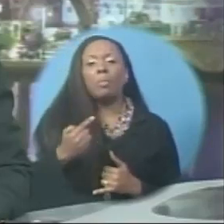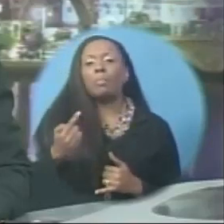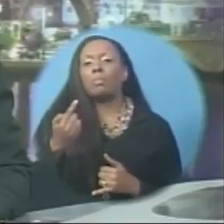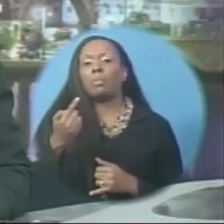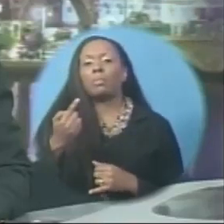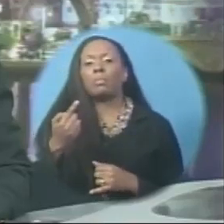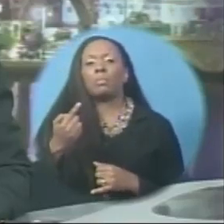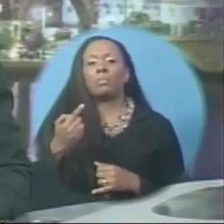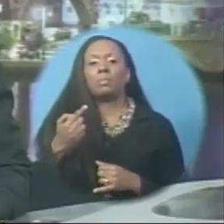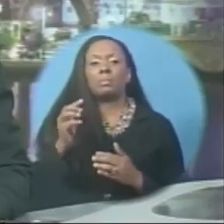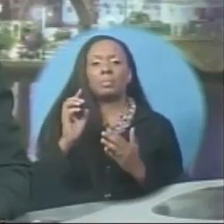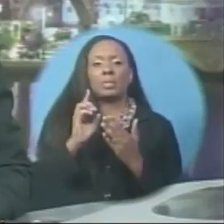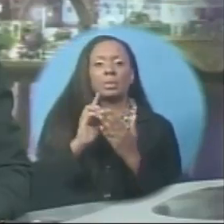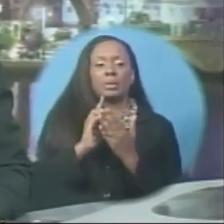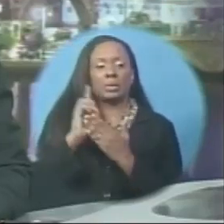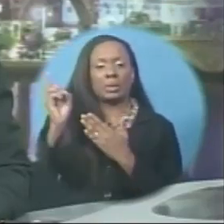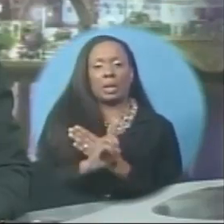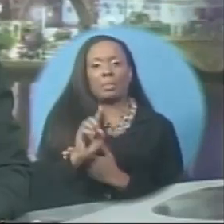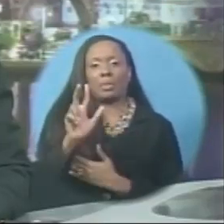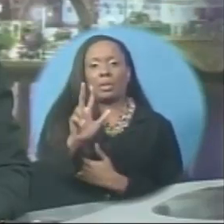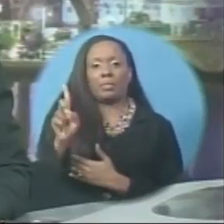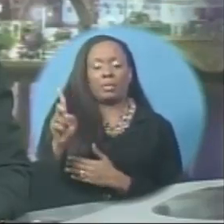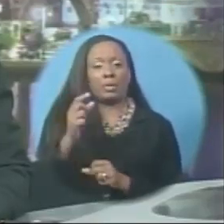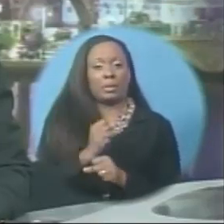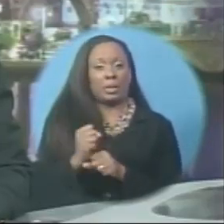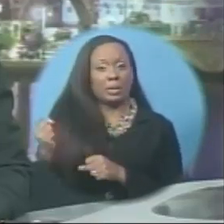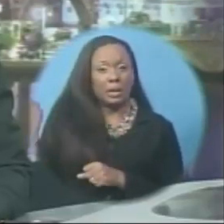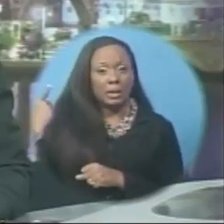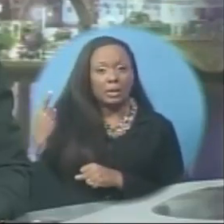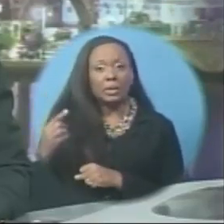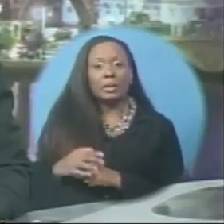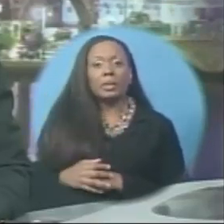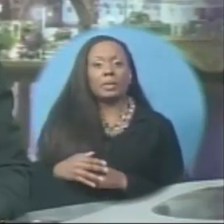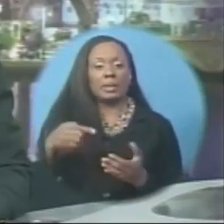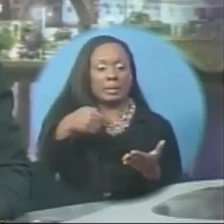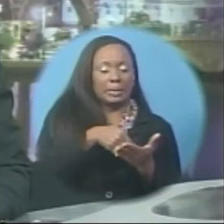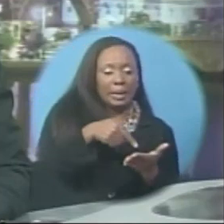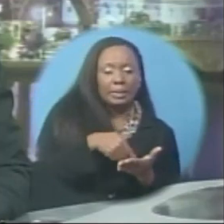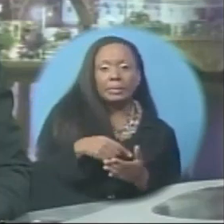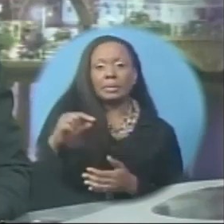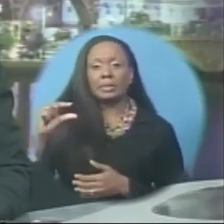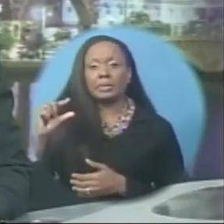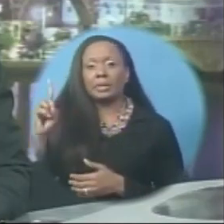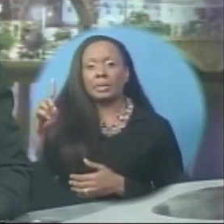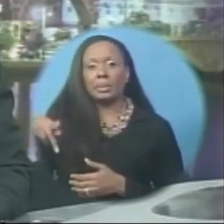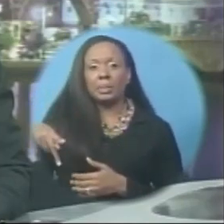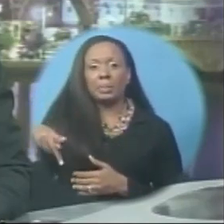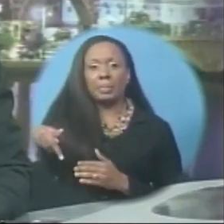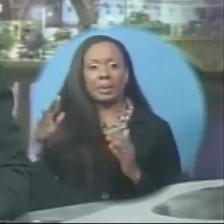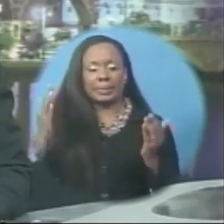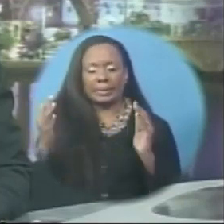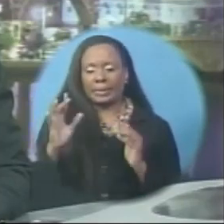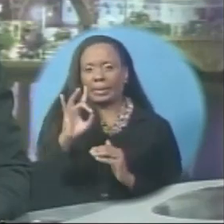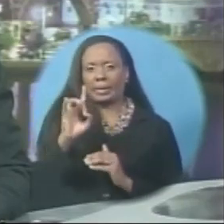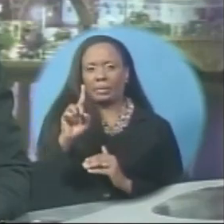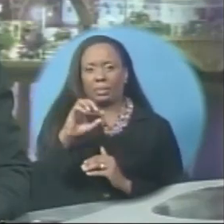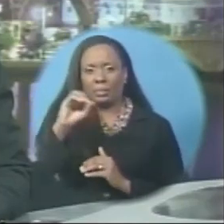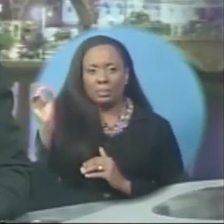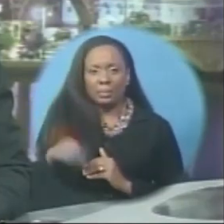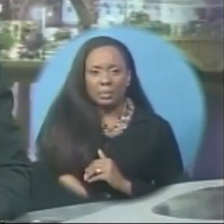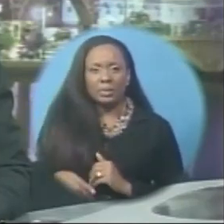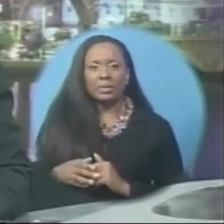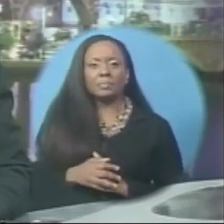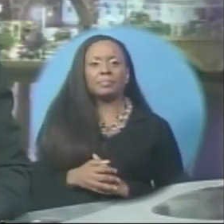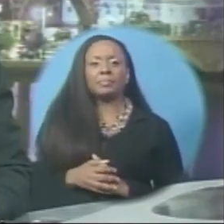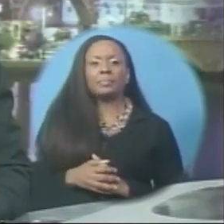lawmakers that as at December 31st last year, the debt-to-GDP ratio was 81%, with 65 percentage points being debt incurred